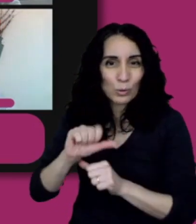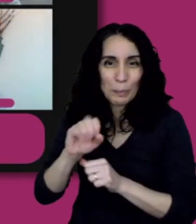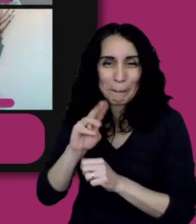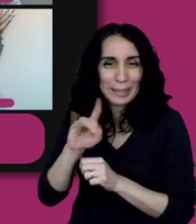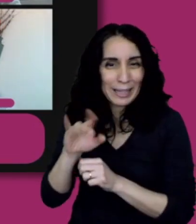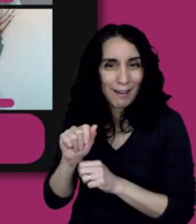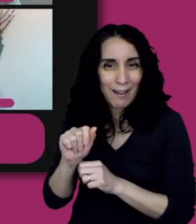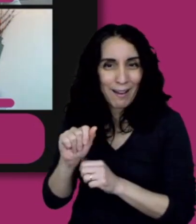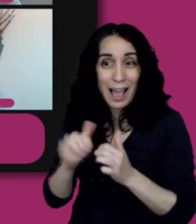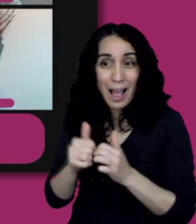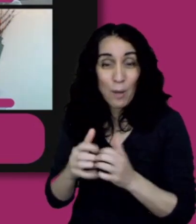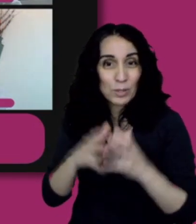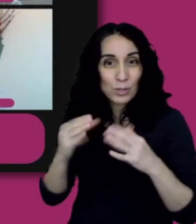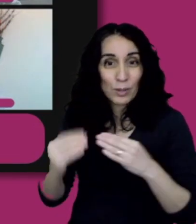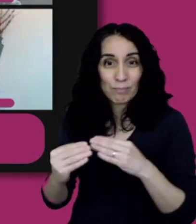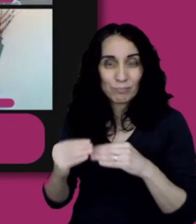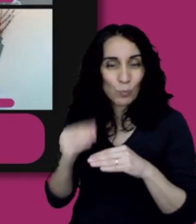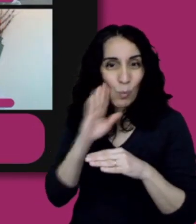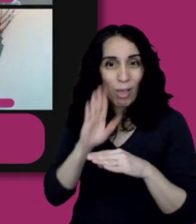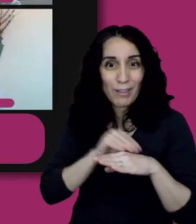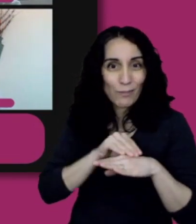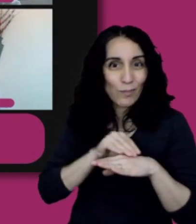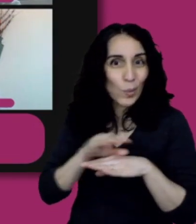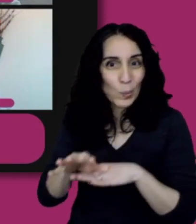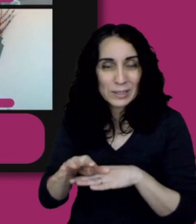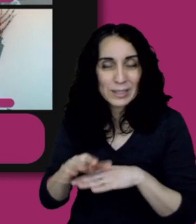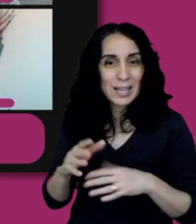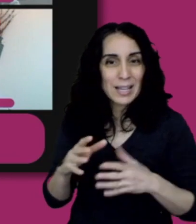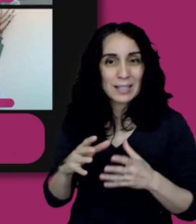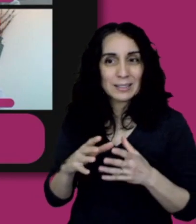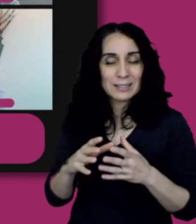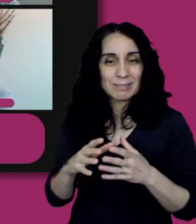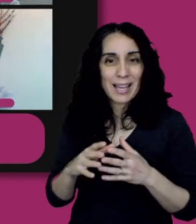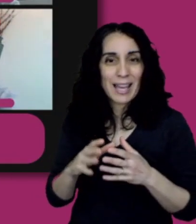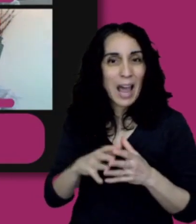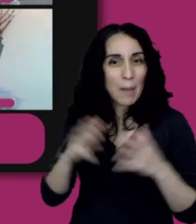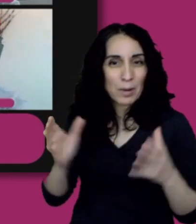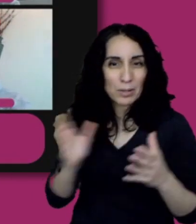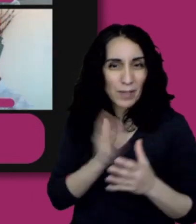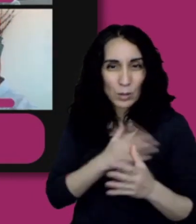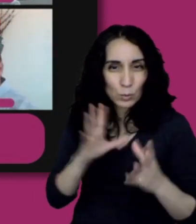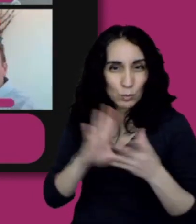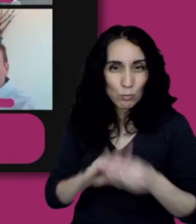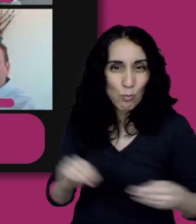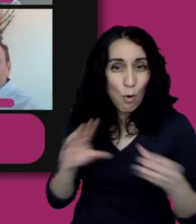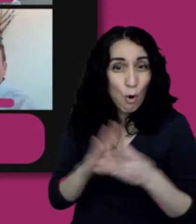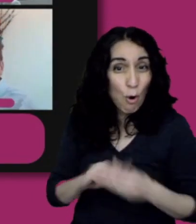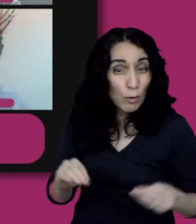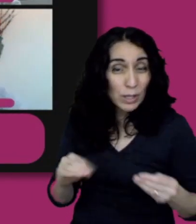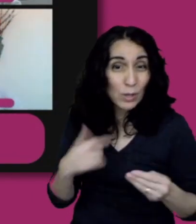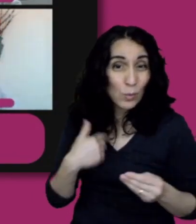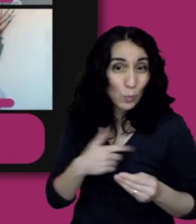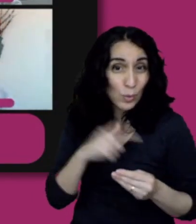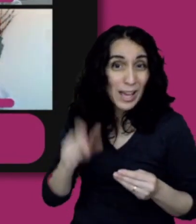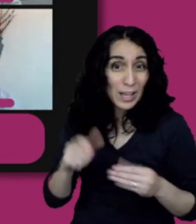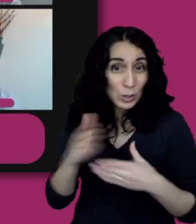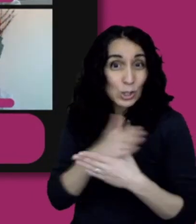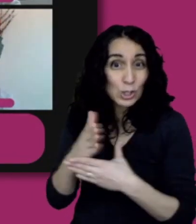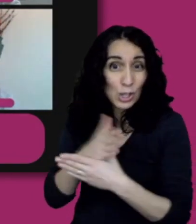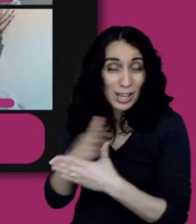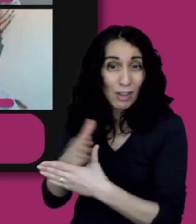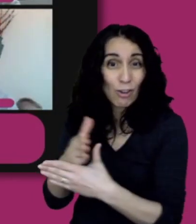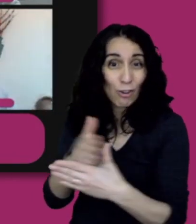be, and how influential it was going to be, and how much of our story